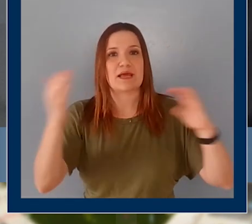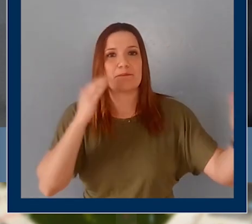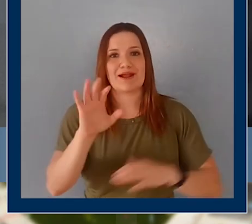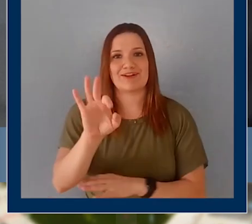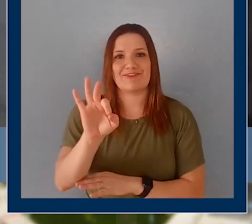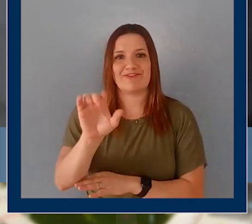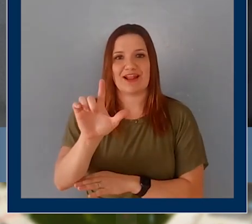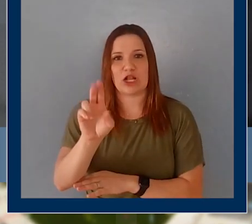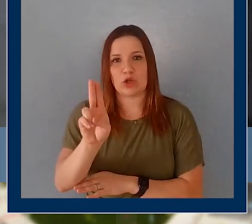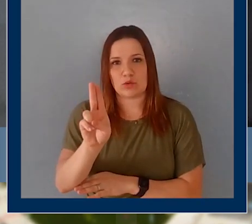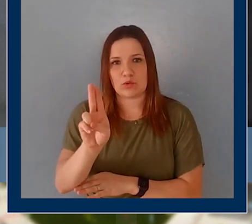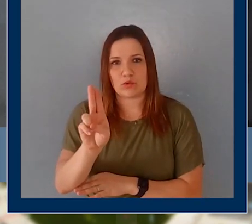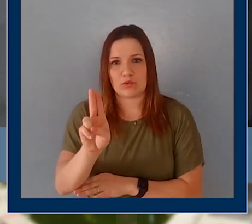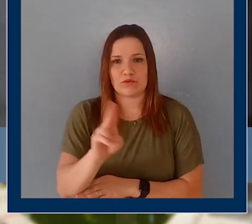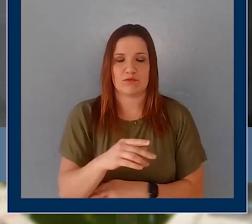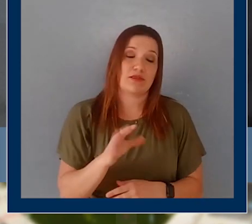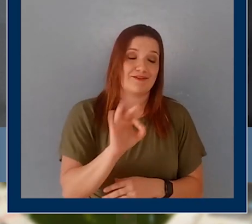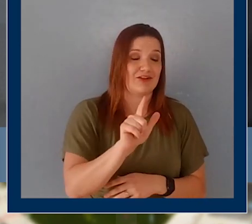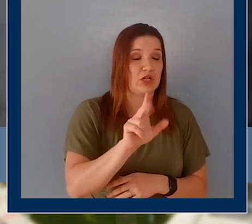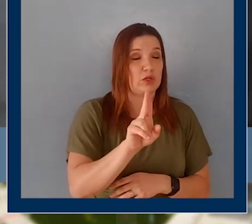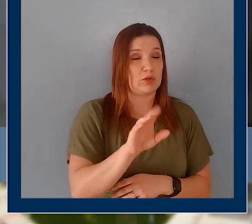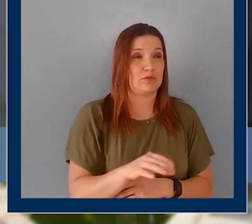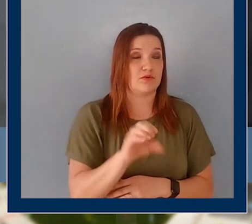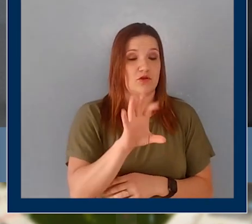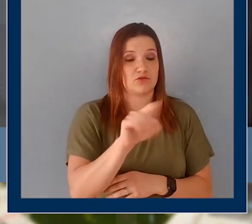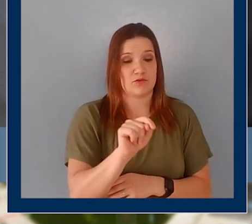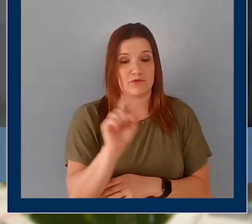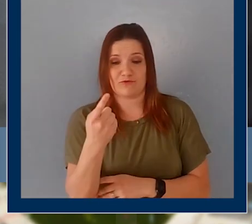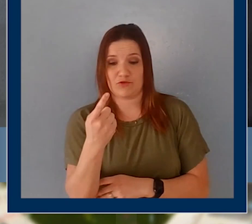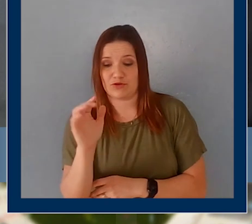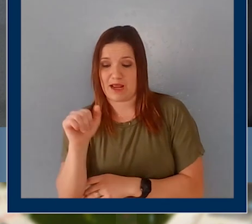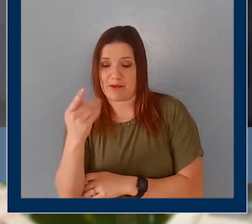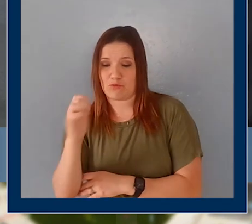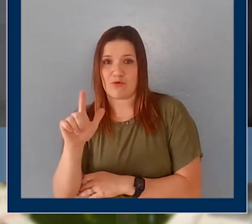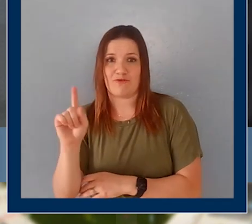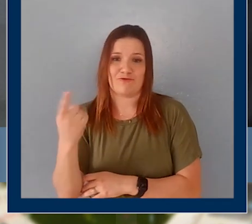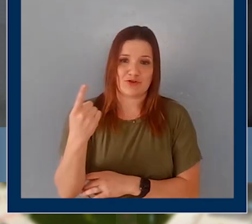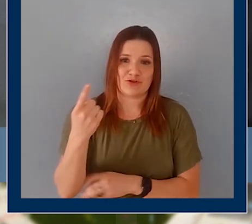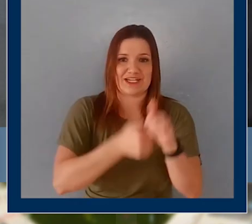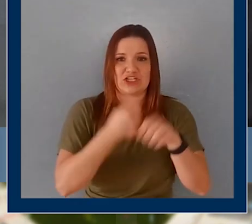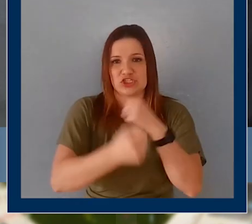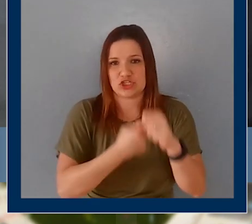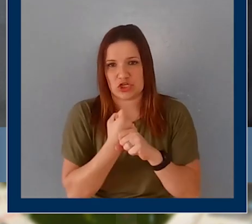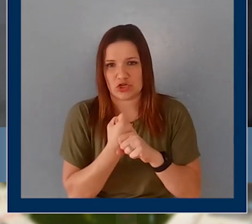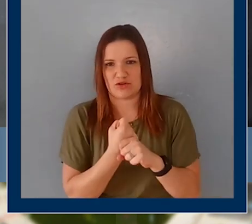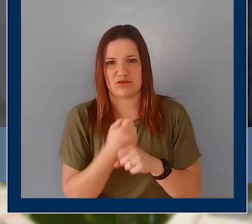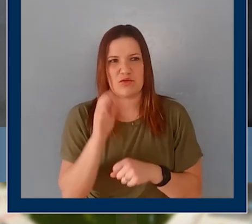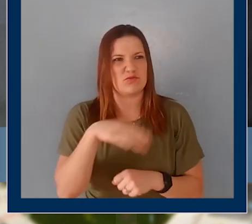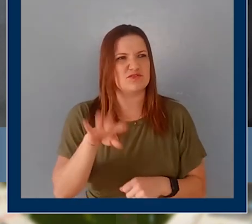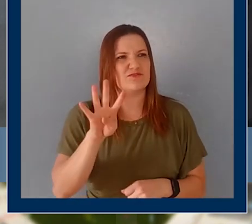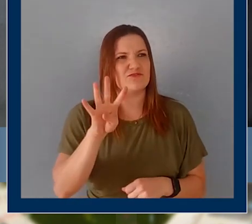constant throughout the pandemic. So that also equates to just